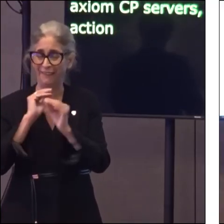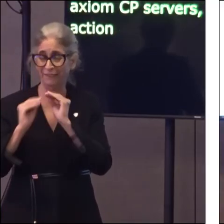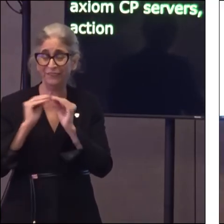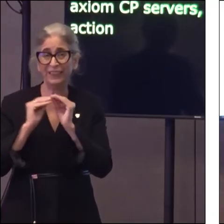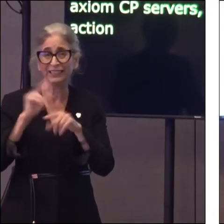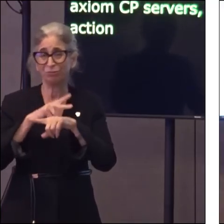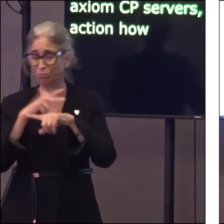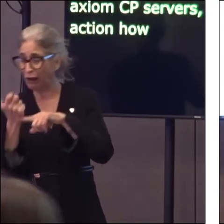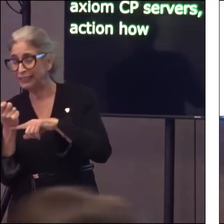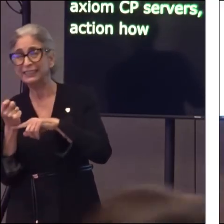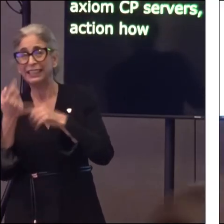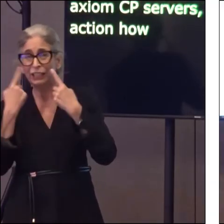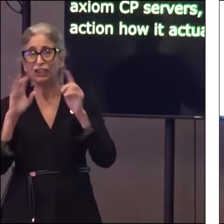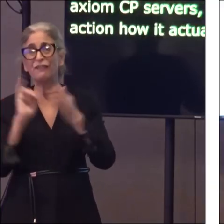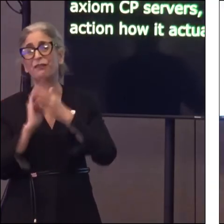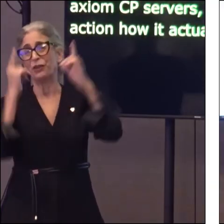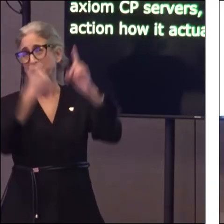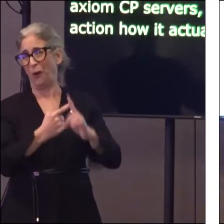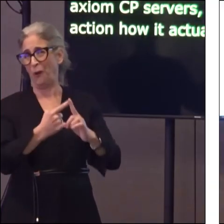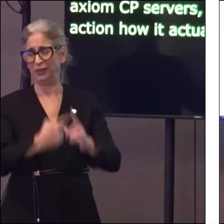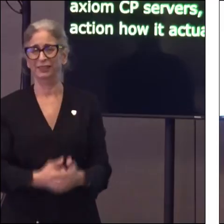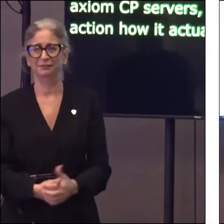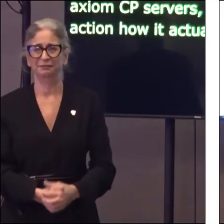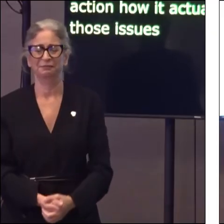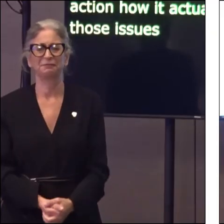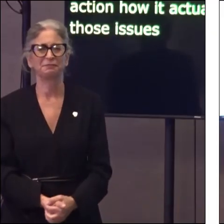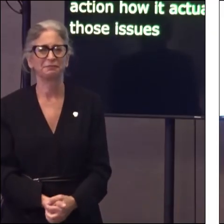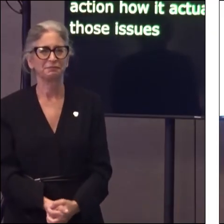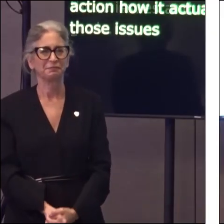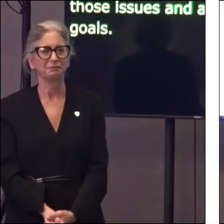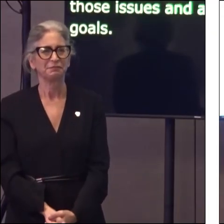those issues and achieve those goals.